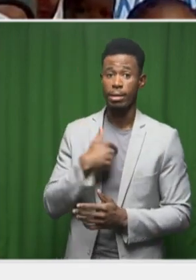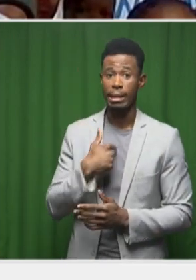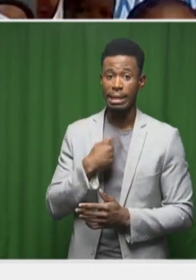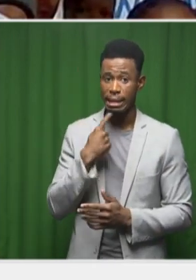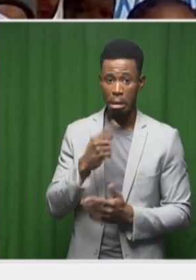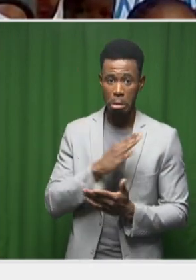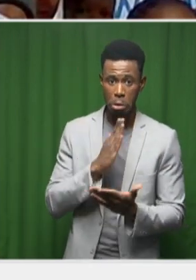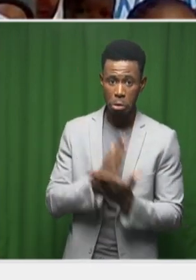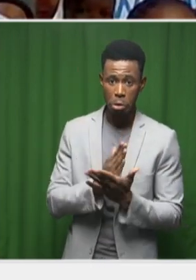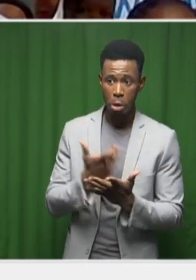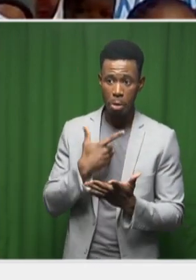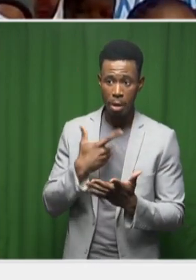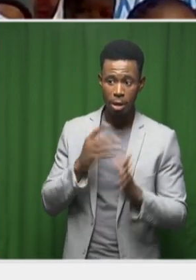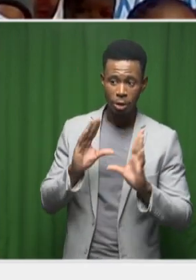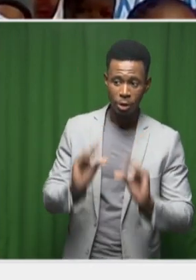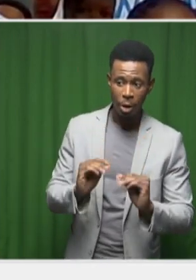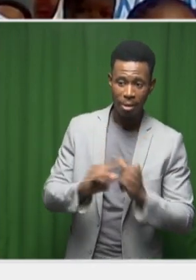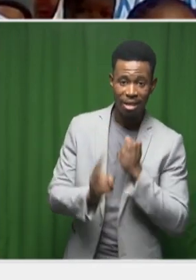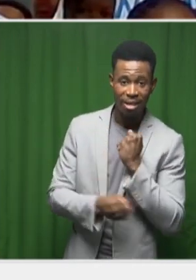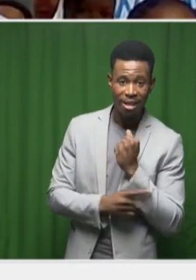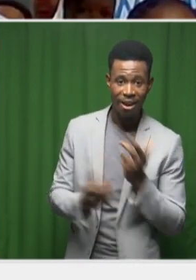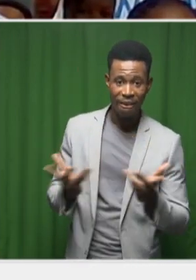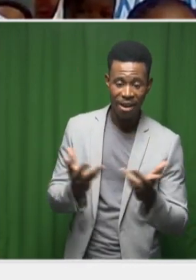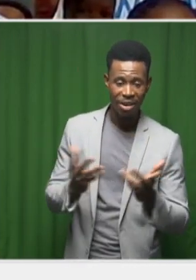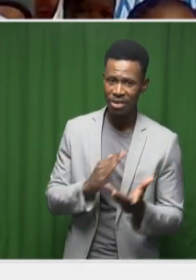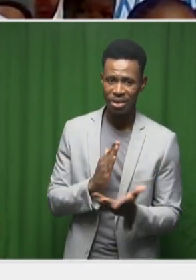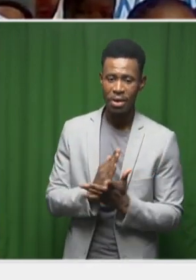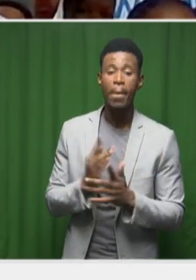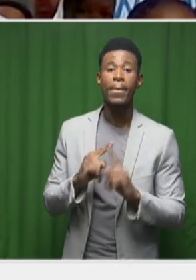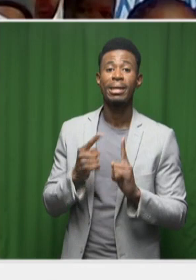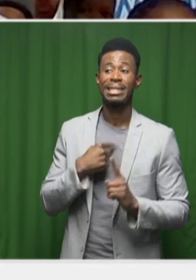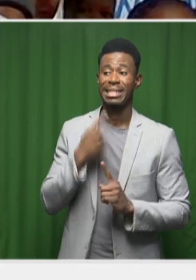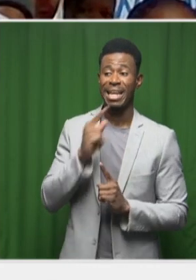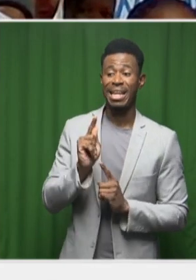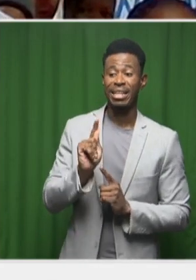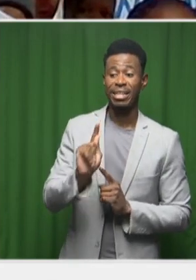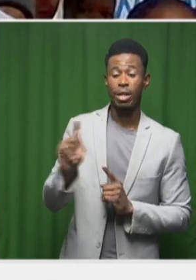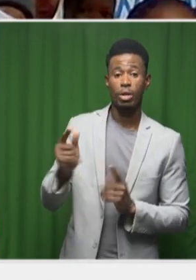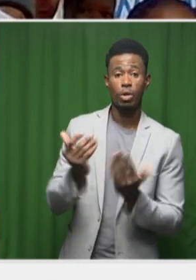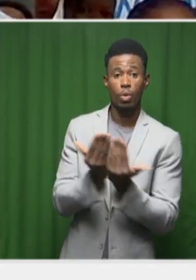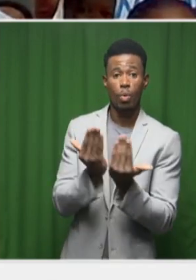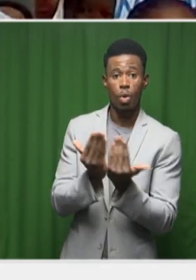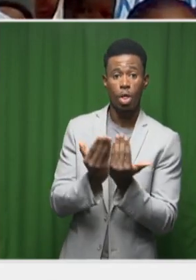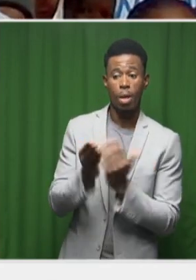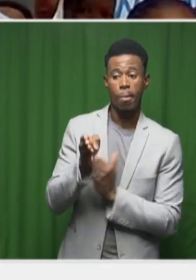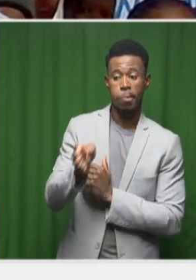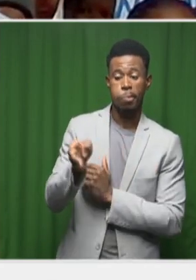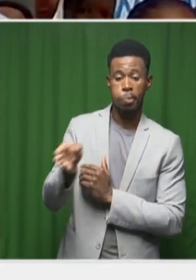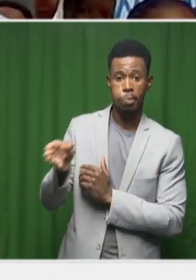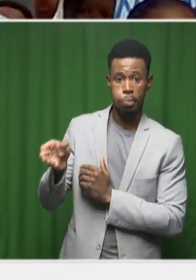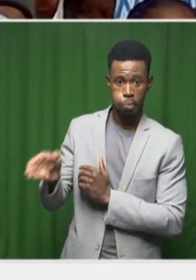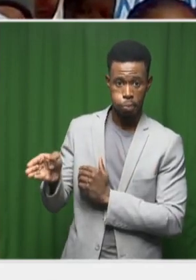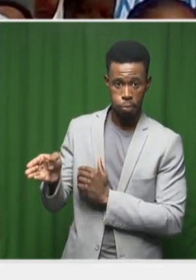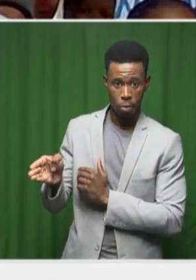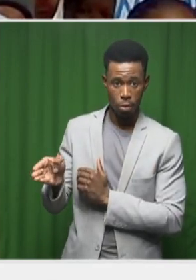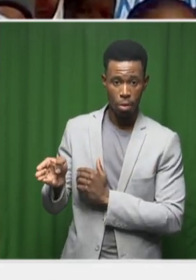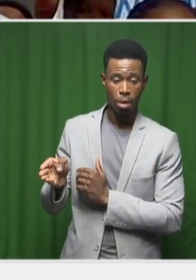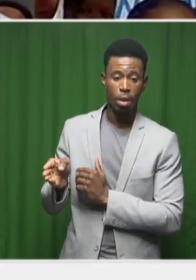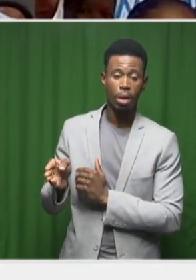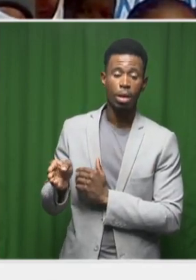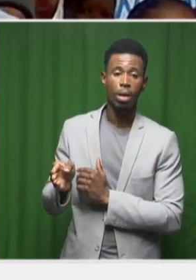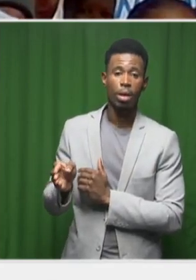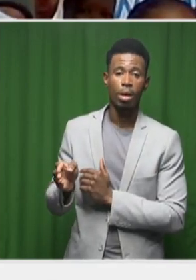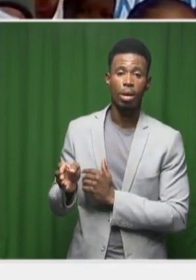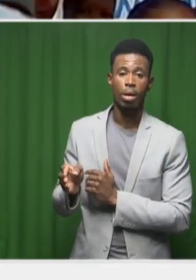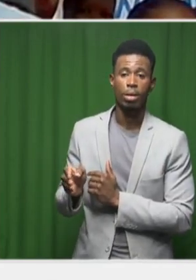don't know where I was, but I was saying where the schools are have taken this extra as